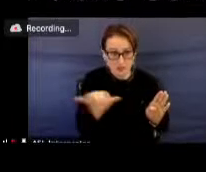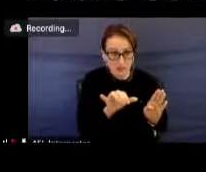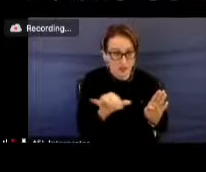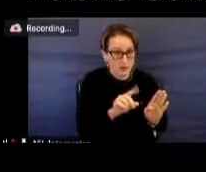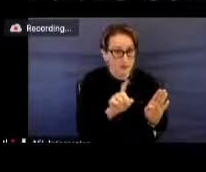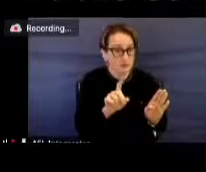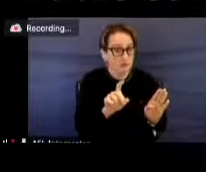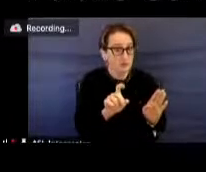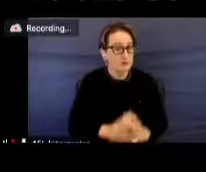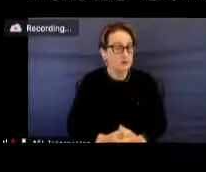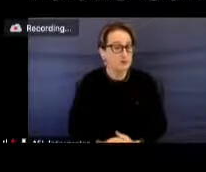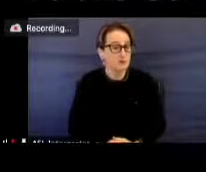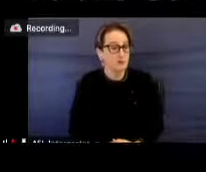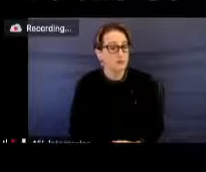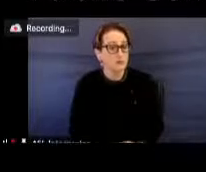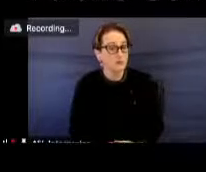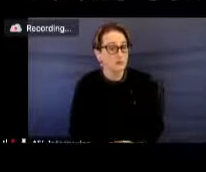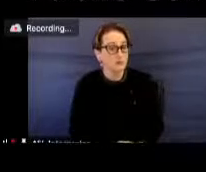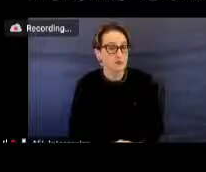changes?